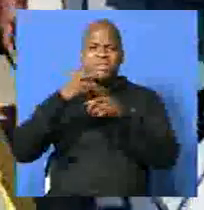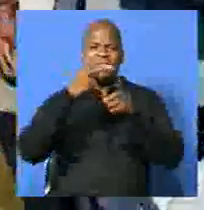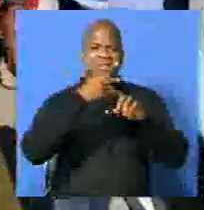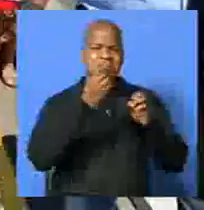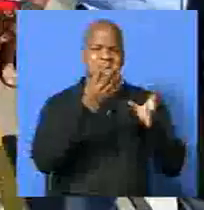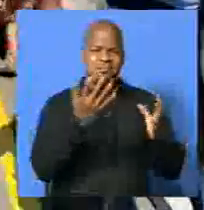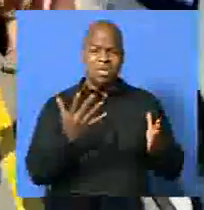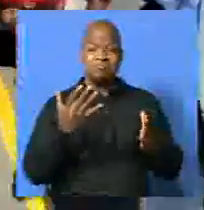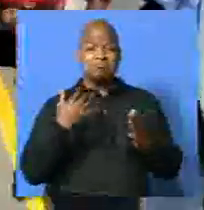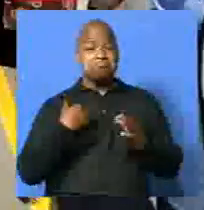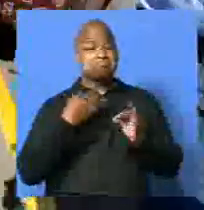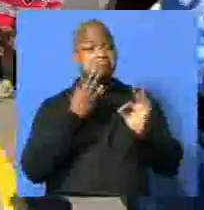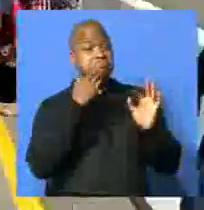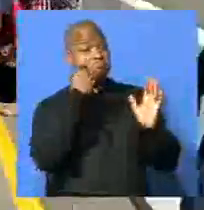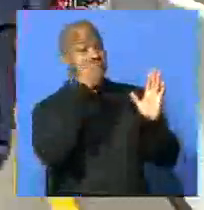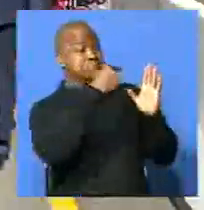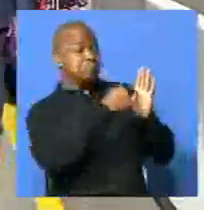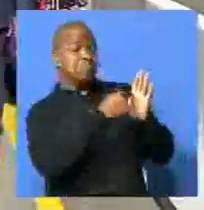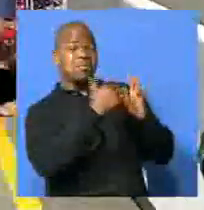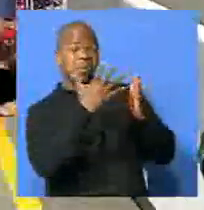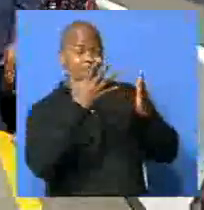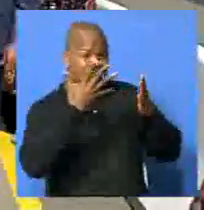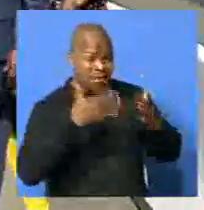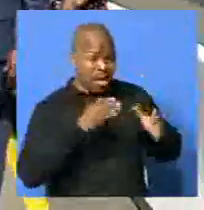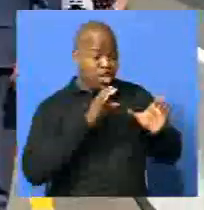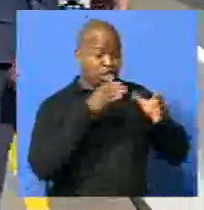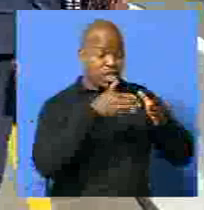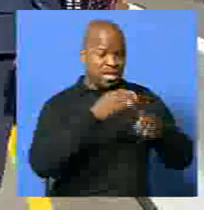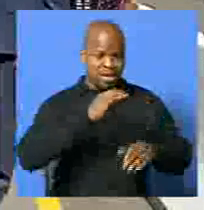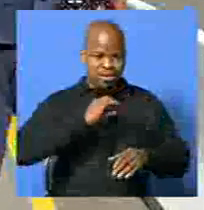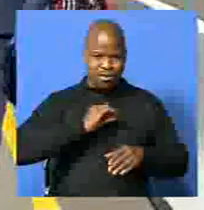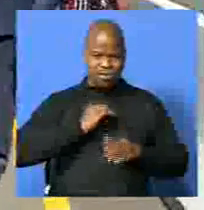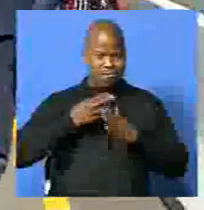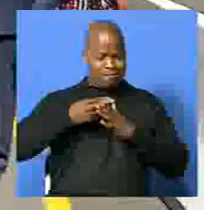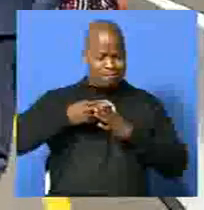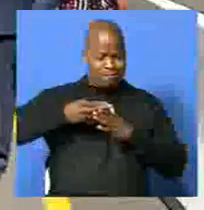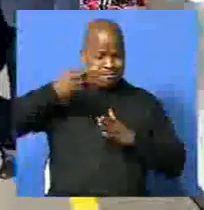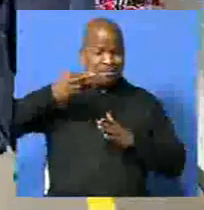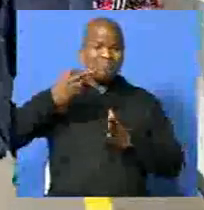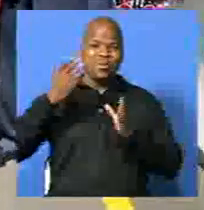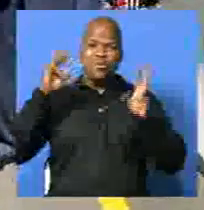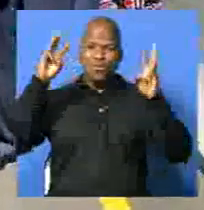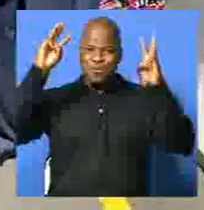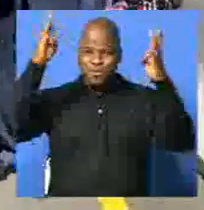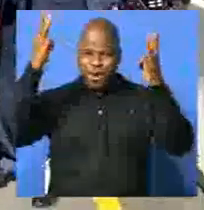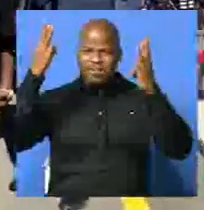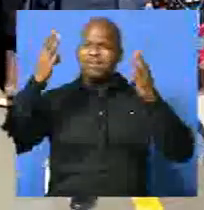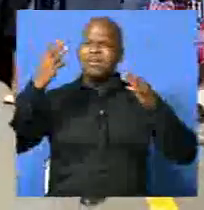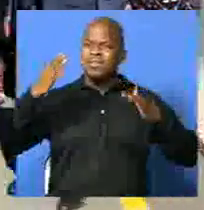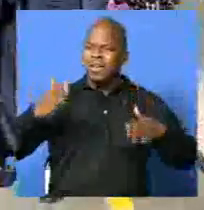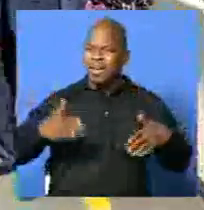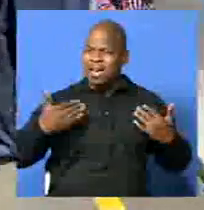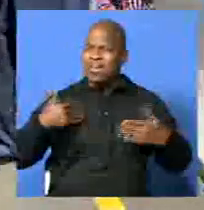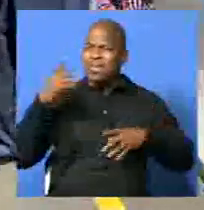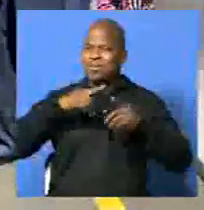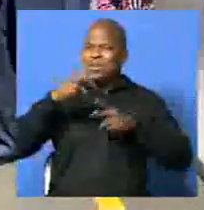bantsi re bona bonte jone jo mme re batogela raetsho mehama mengwe ya rona e sala e godile mehama e tshwana yone ya bojanala le boitumelo ja batho